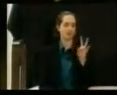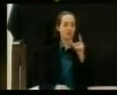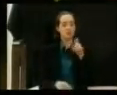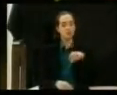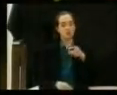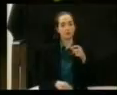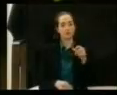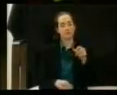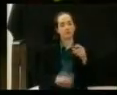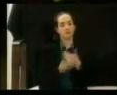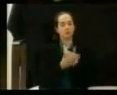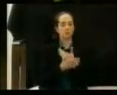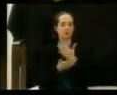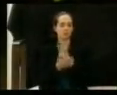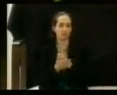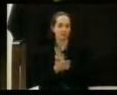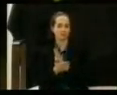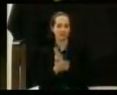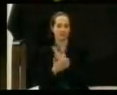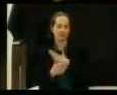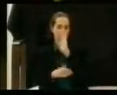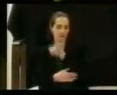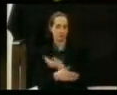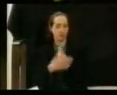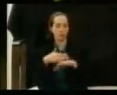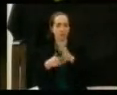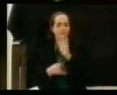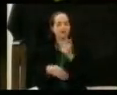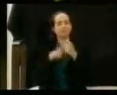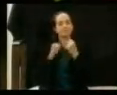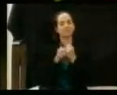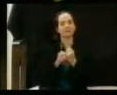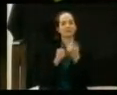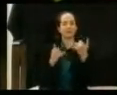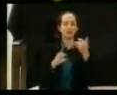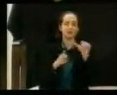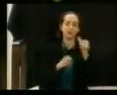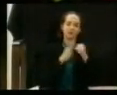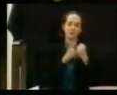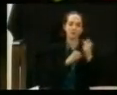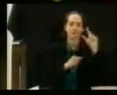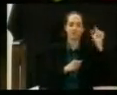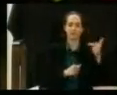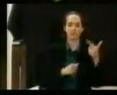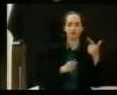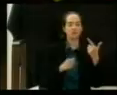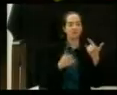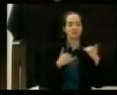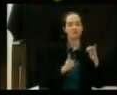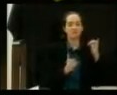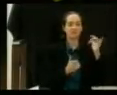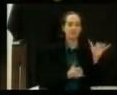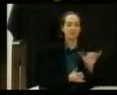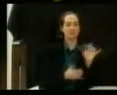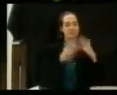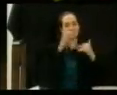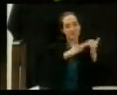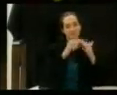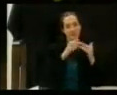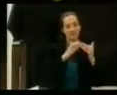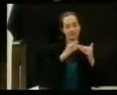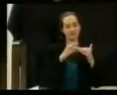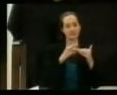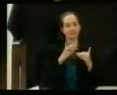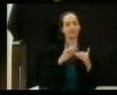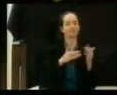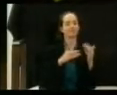years later, we're still in a facility that was built for 15 years to hold 500 students, and we now